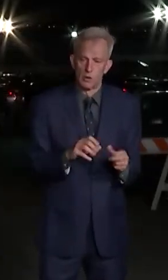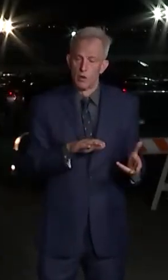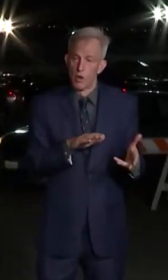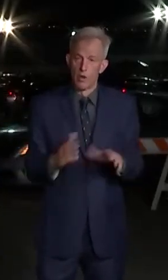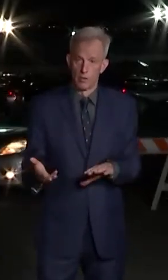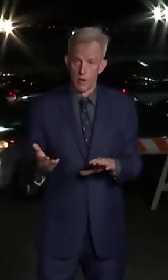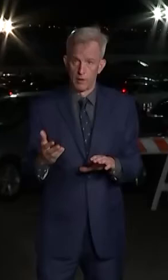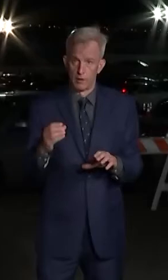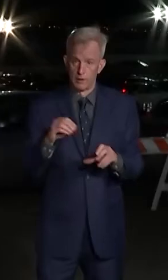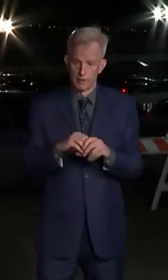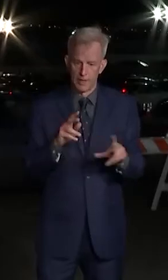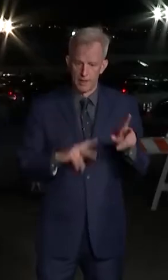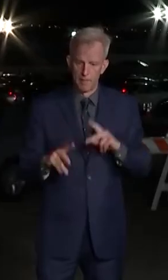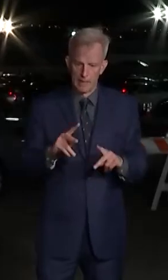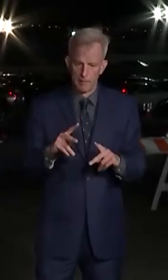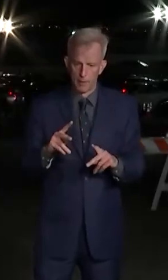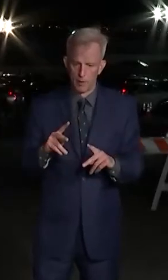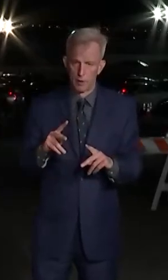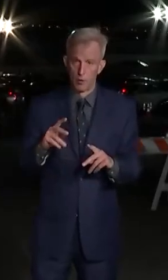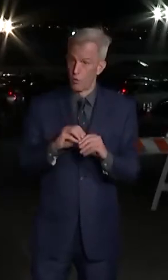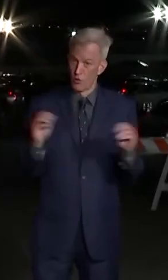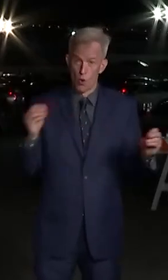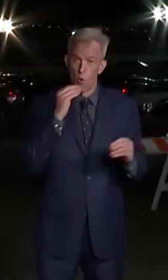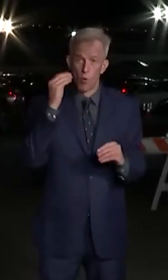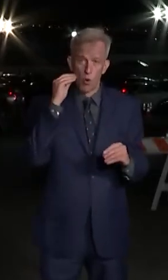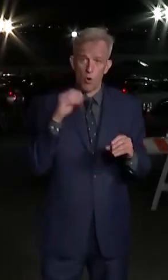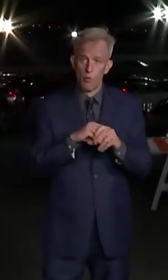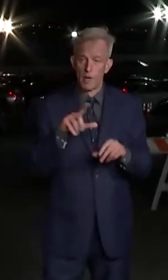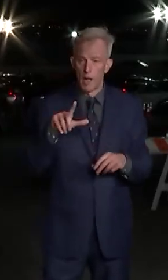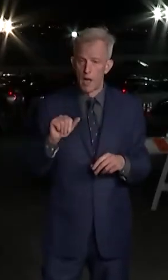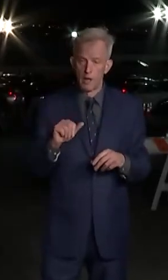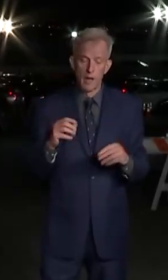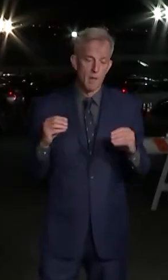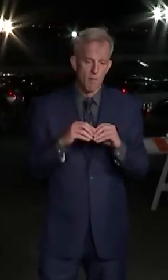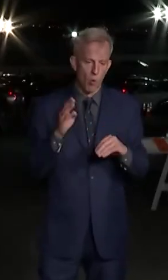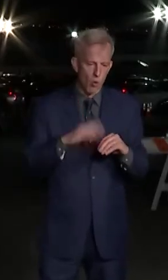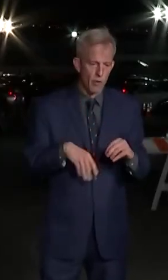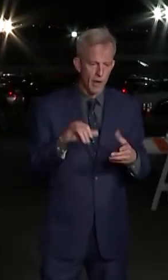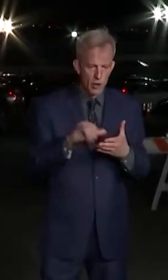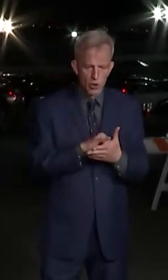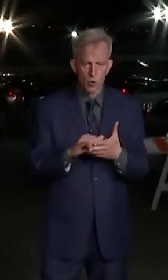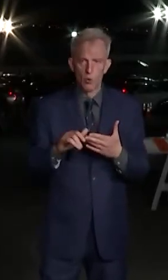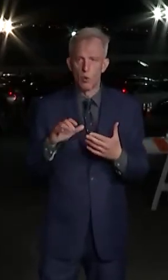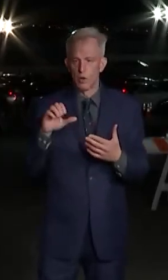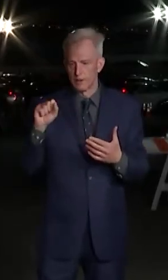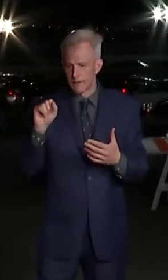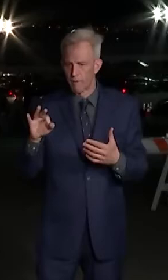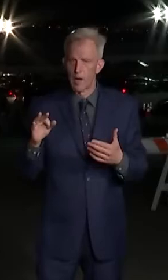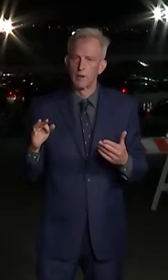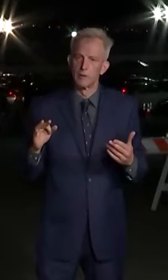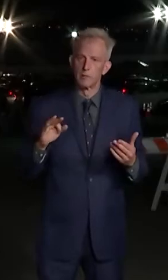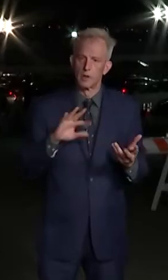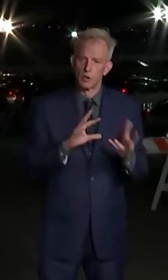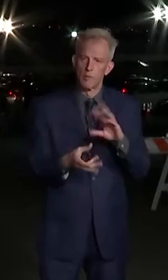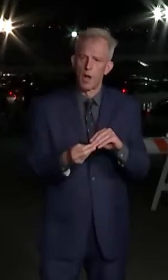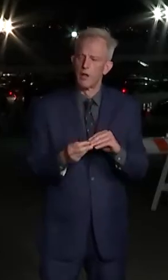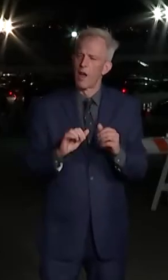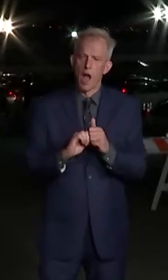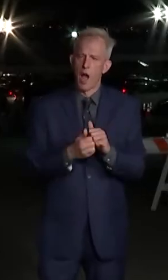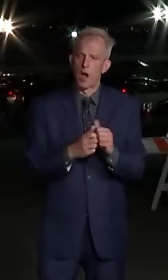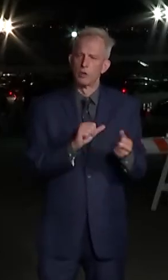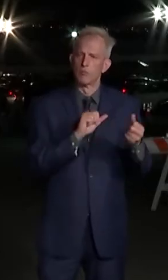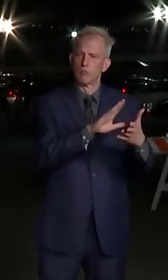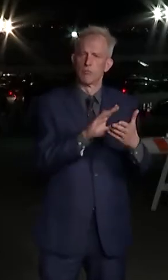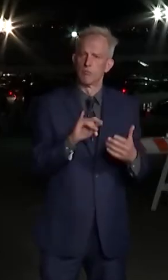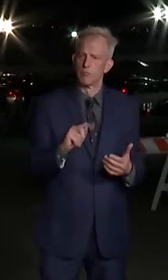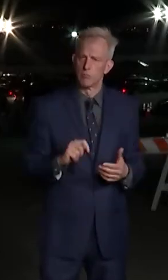in LA being more than other cities, New York City and San Francisco combined. How would you address and support unhoused communities ahead of this weekend?